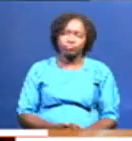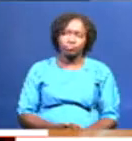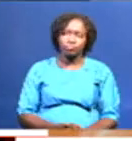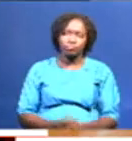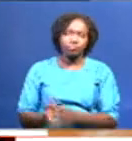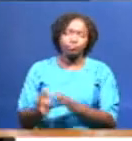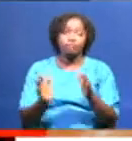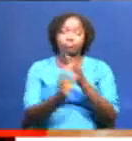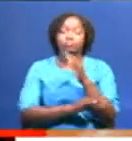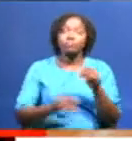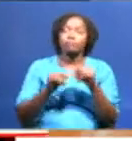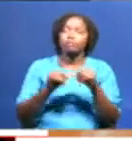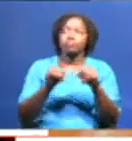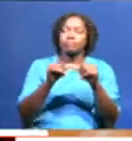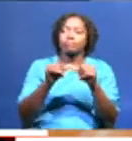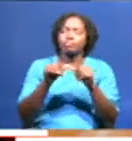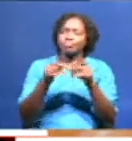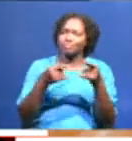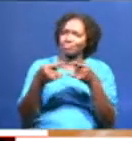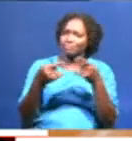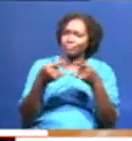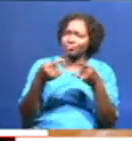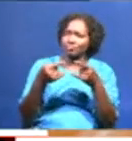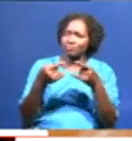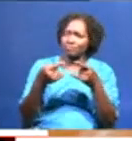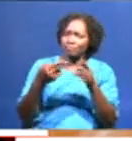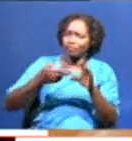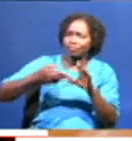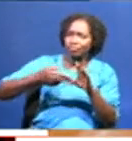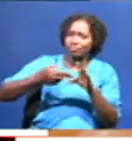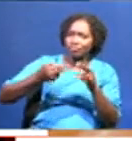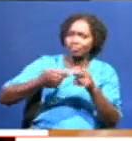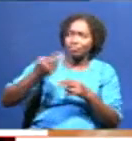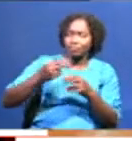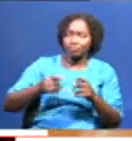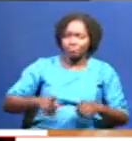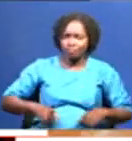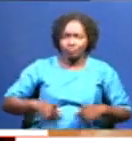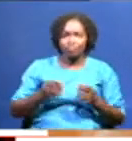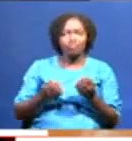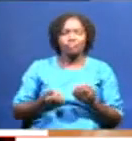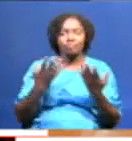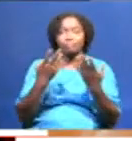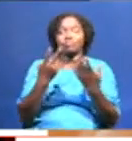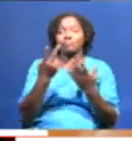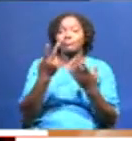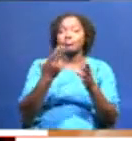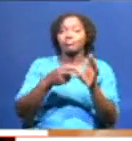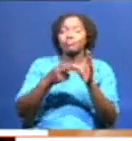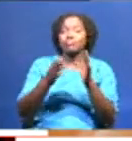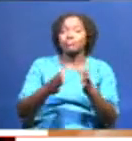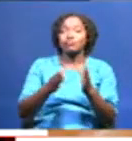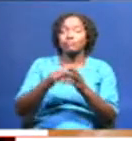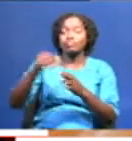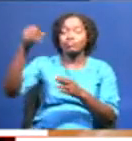As the country continues to grapple with the high cost of fuel, hence the high cost of living, two players in the energy sector have teamed up